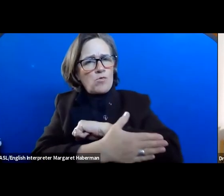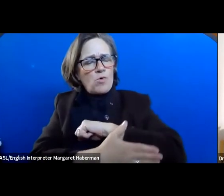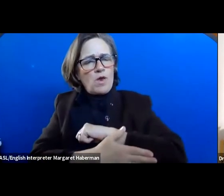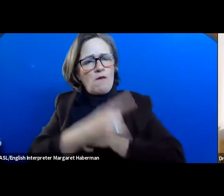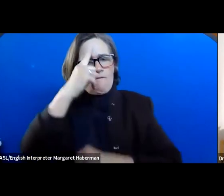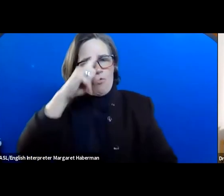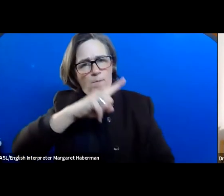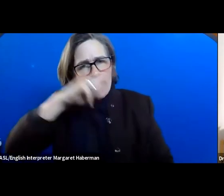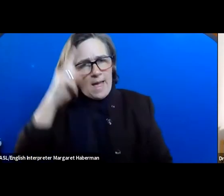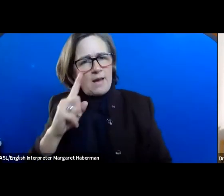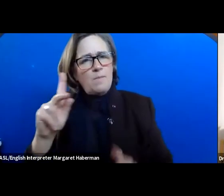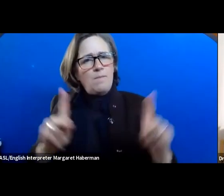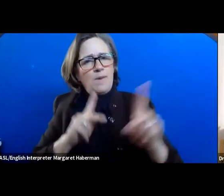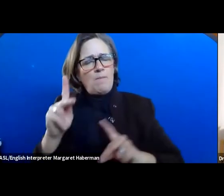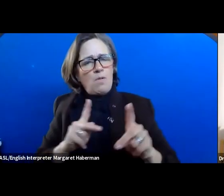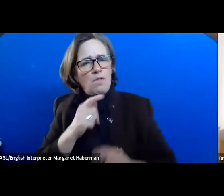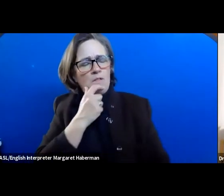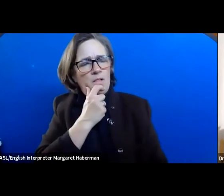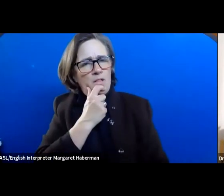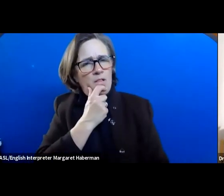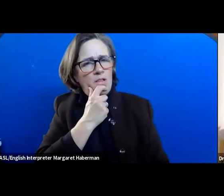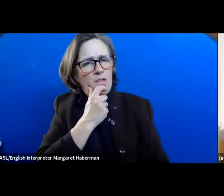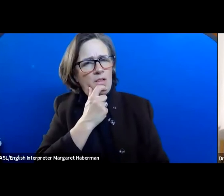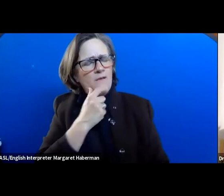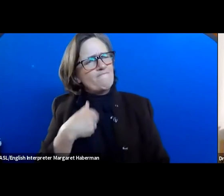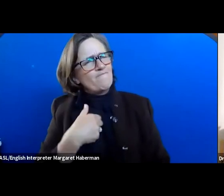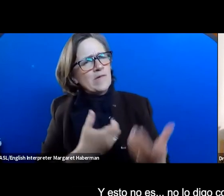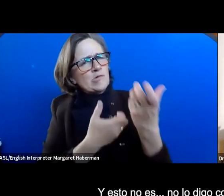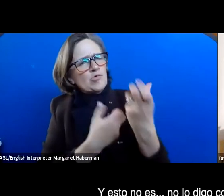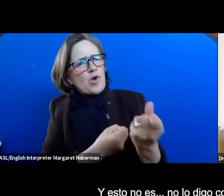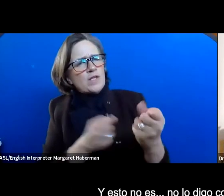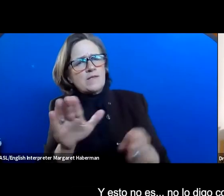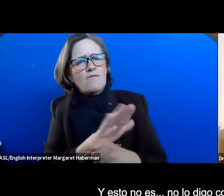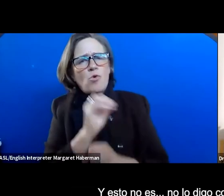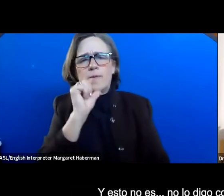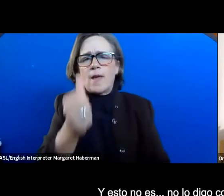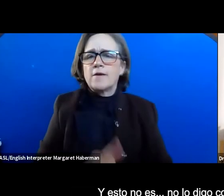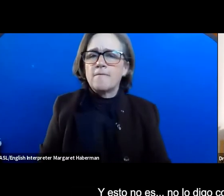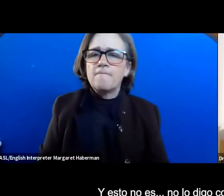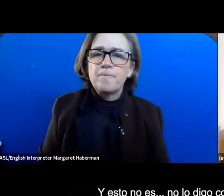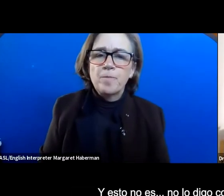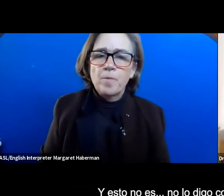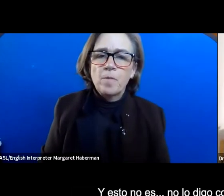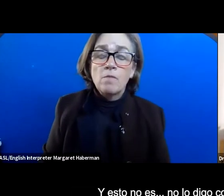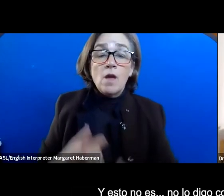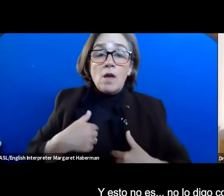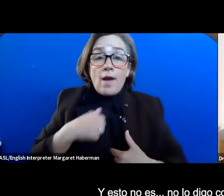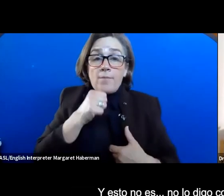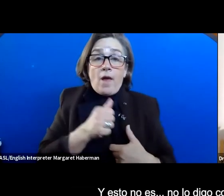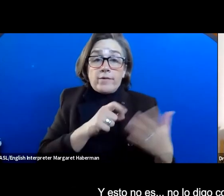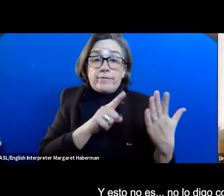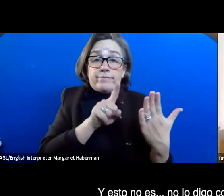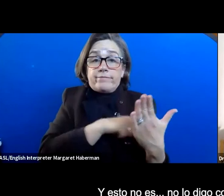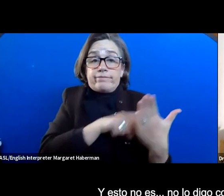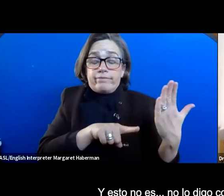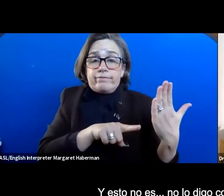when you enter into solidarity with Palestinians. And this is not, I'm not saying it as a critique. I am saying that this